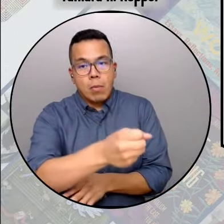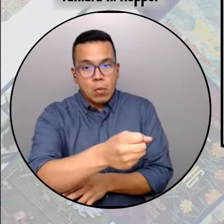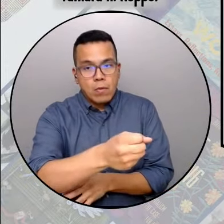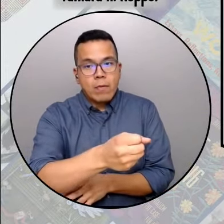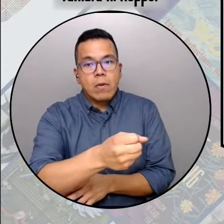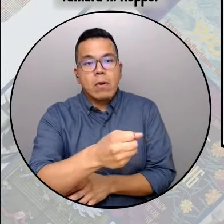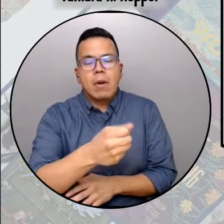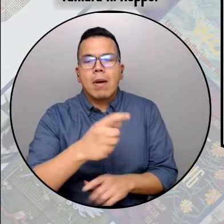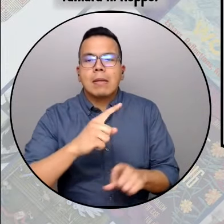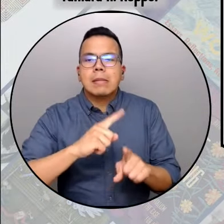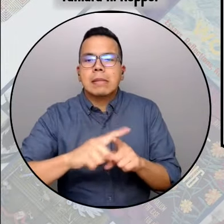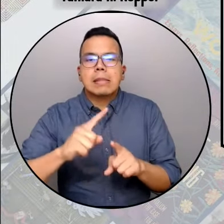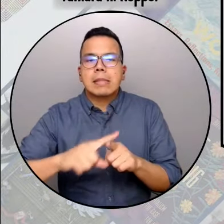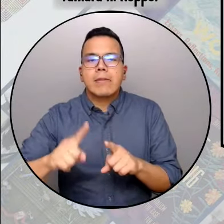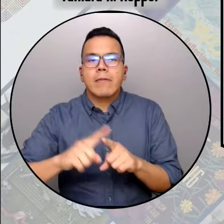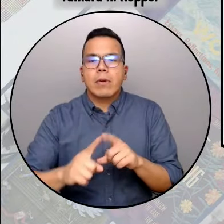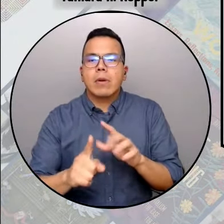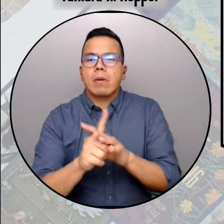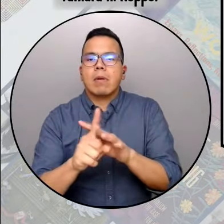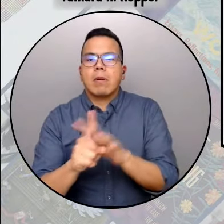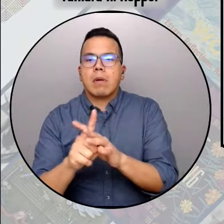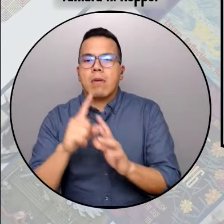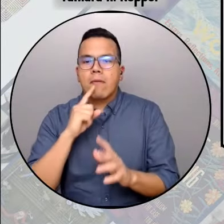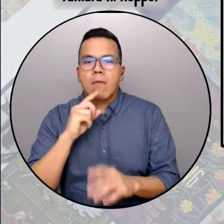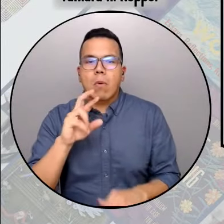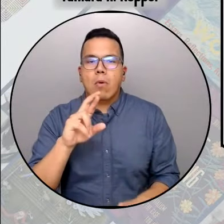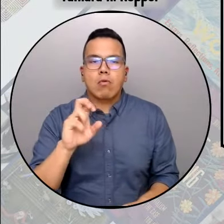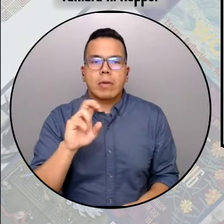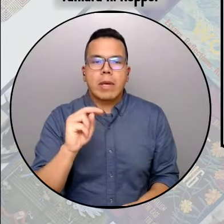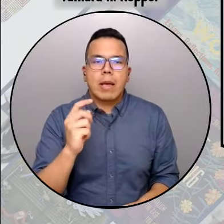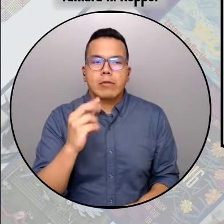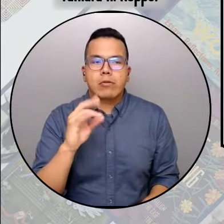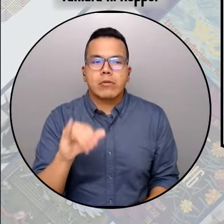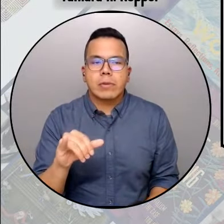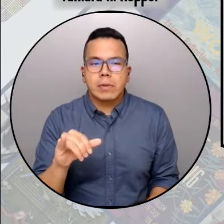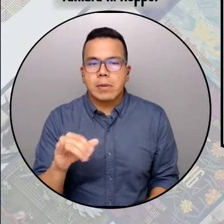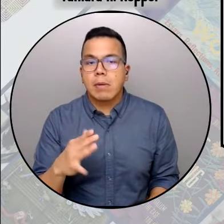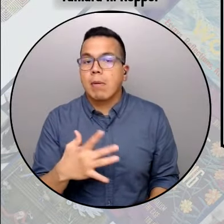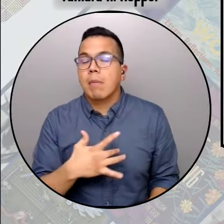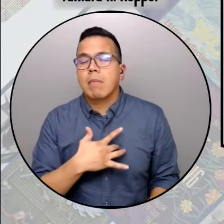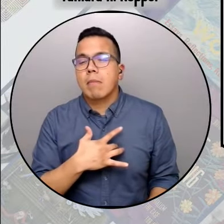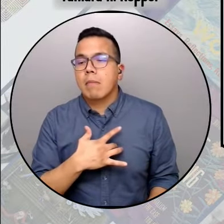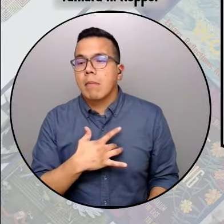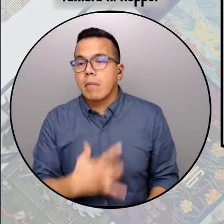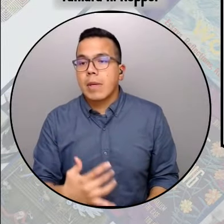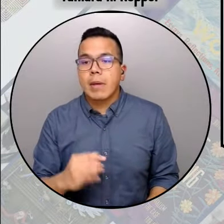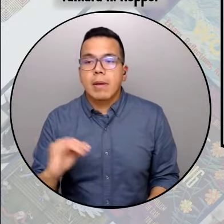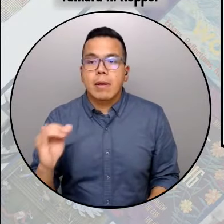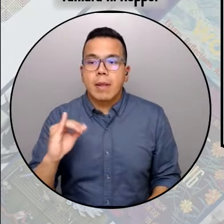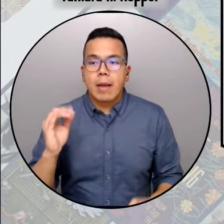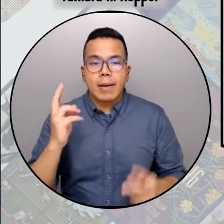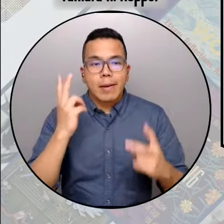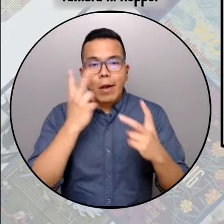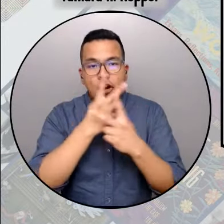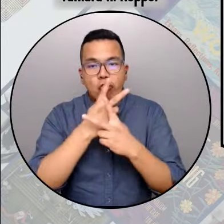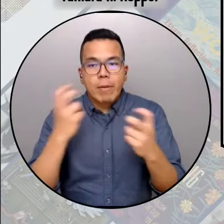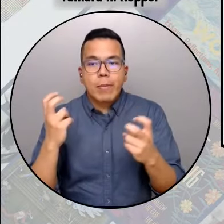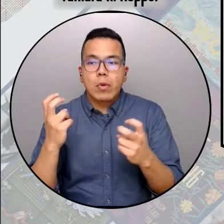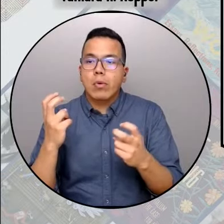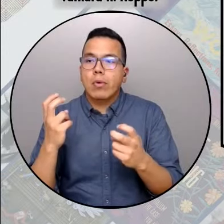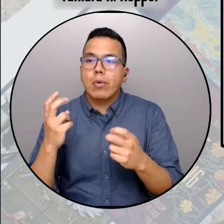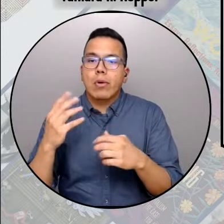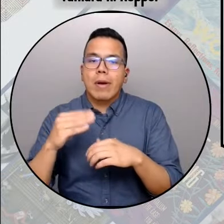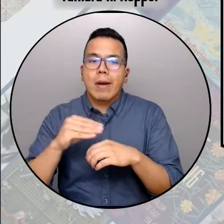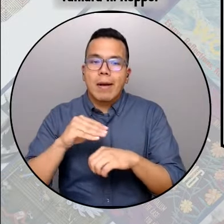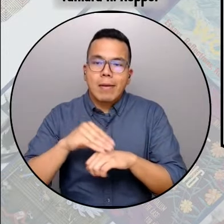reentry. And so there's usually kind of, you know, a criminal something that was associated with being associated with a crime,